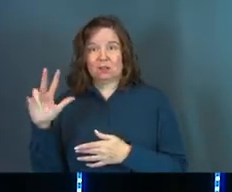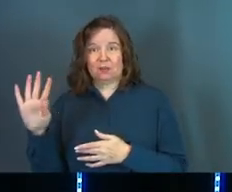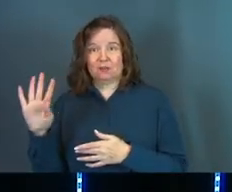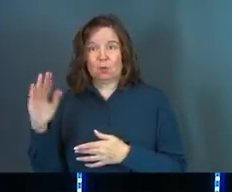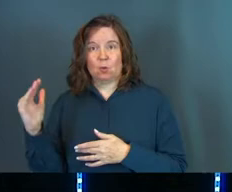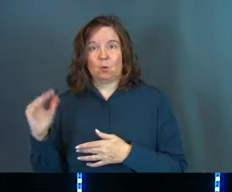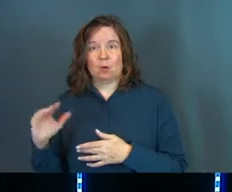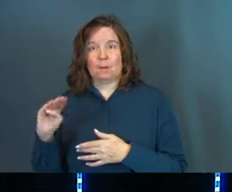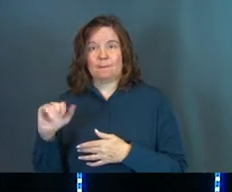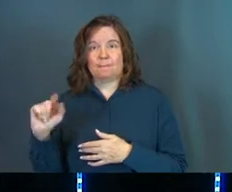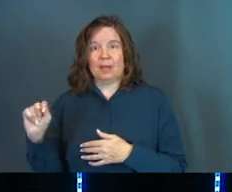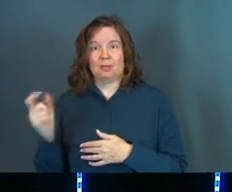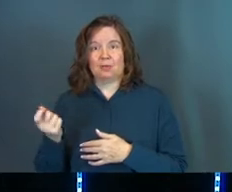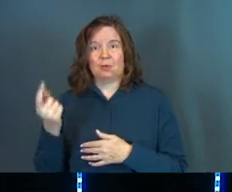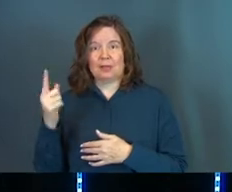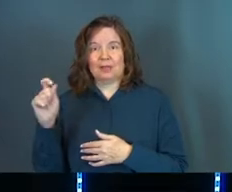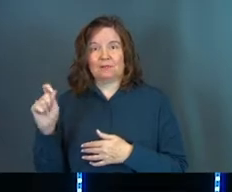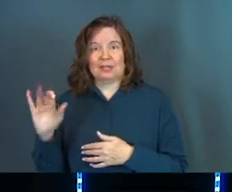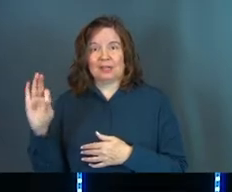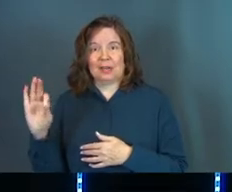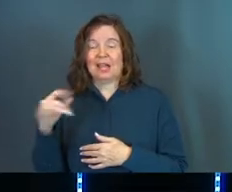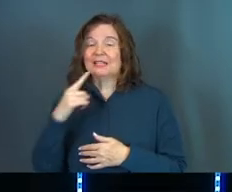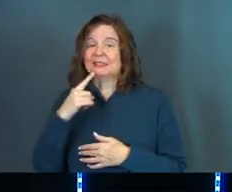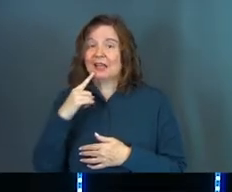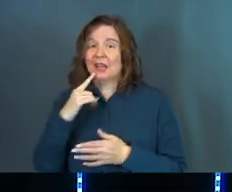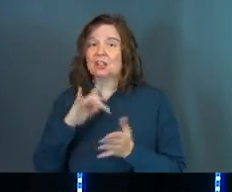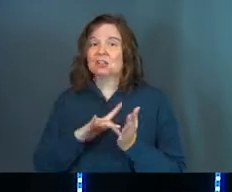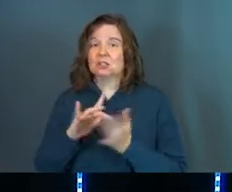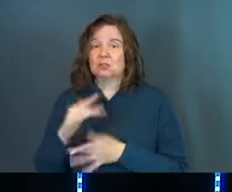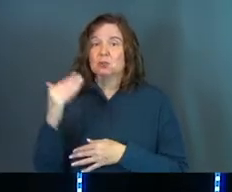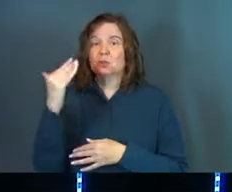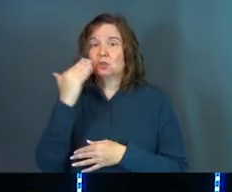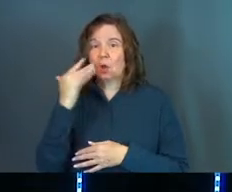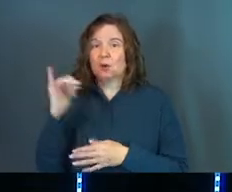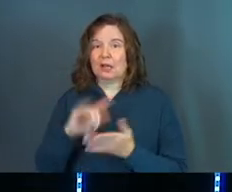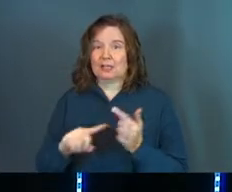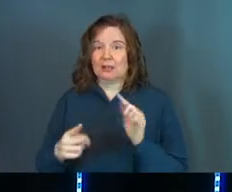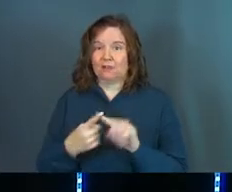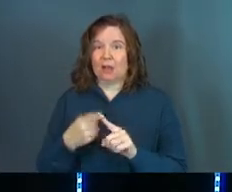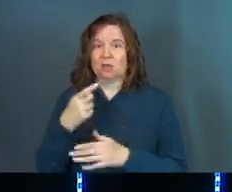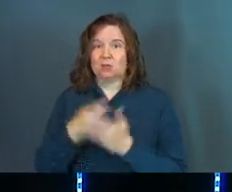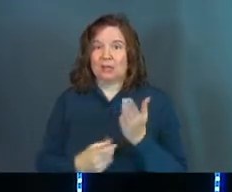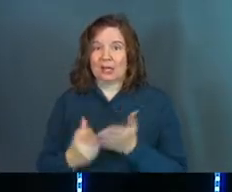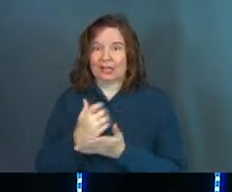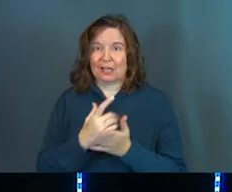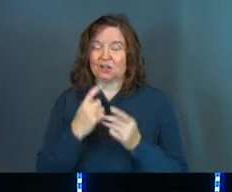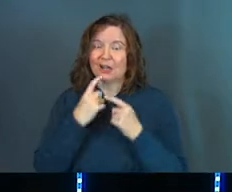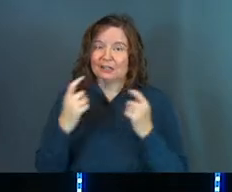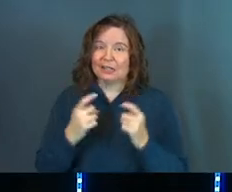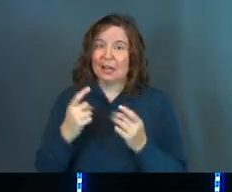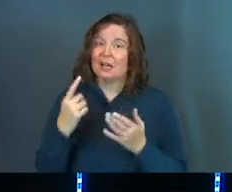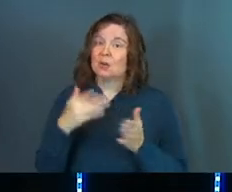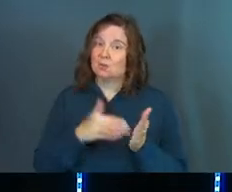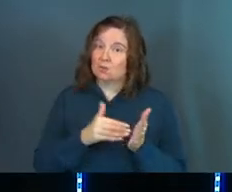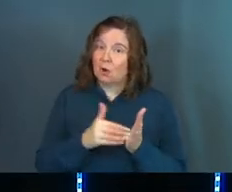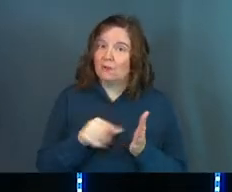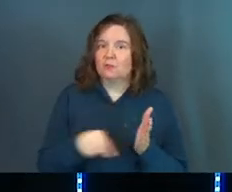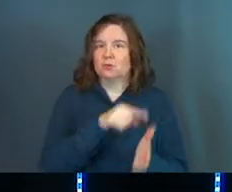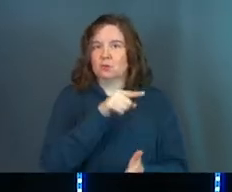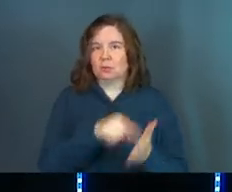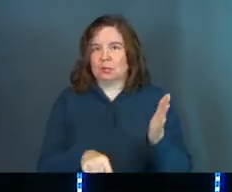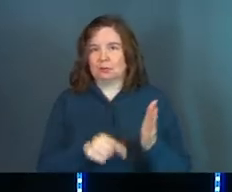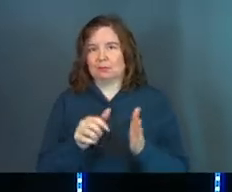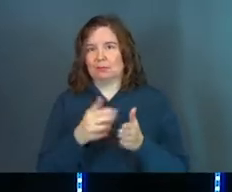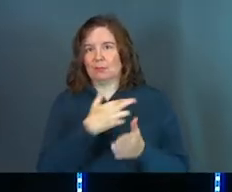Matthew 11:9 say that Jesus was known as a friend to tax collectors and sinners. And he was often criticized by the